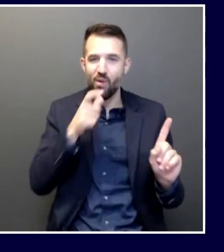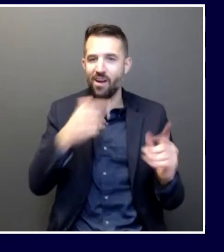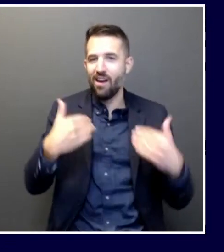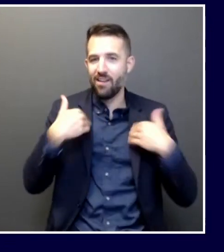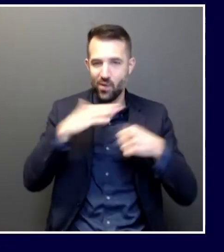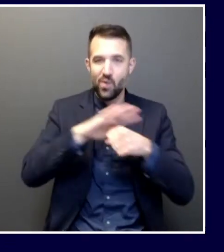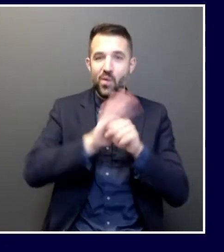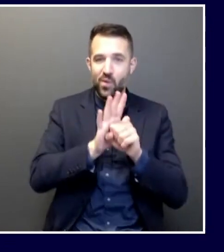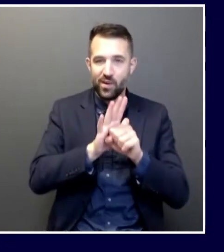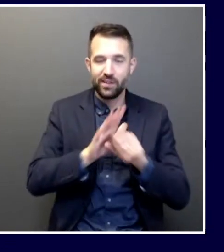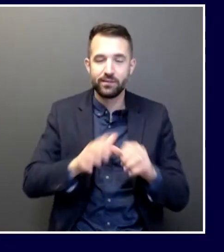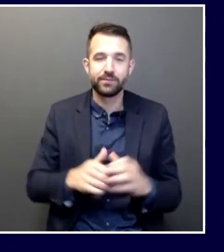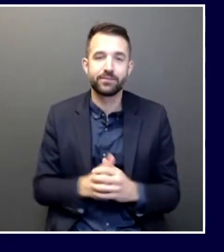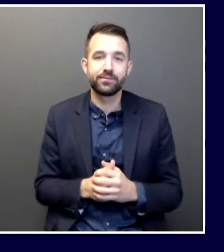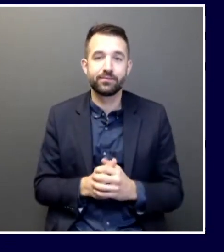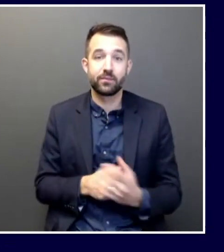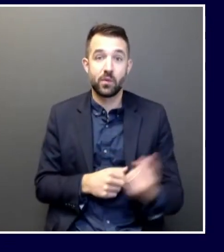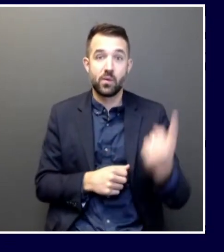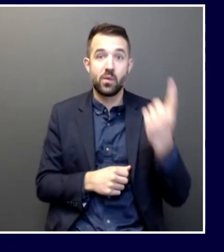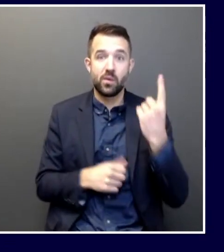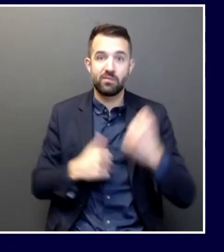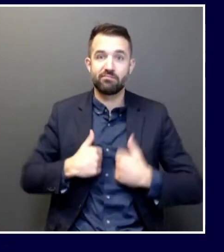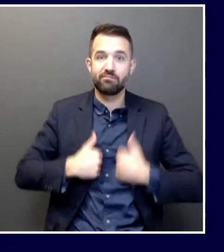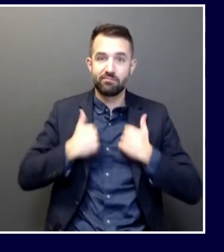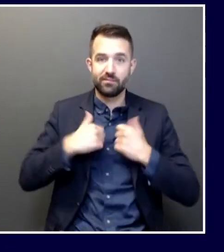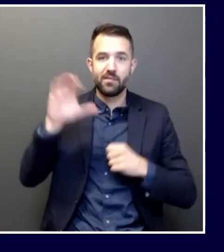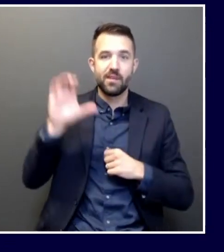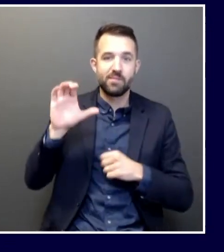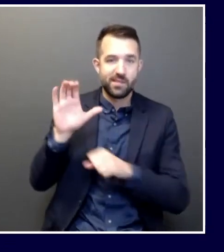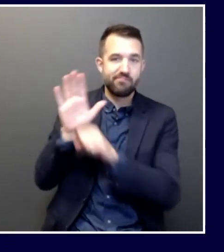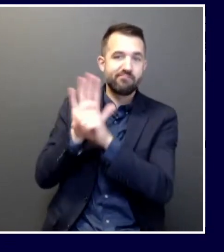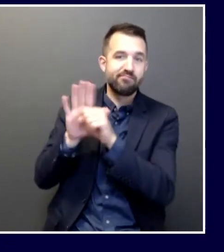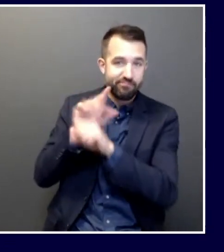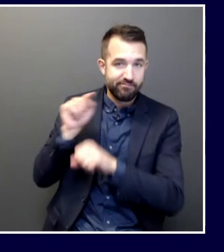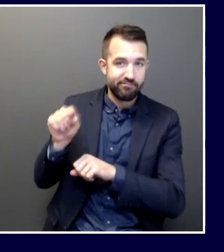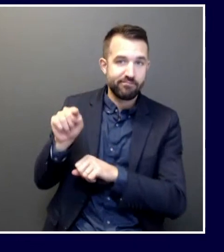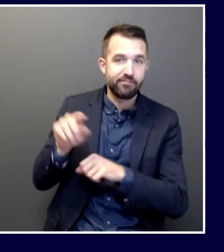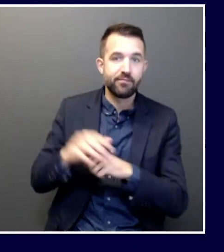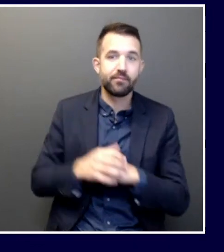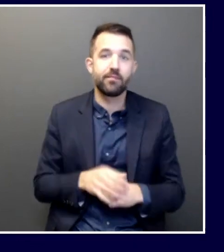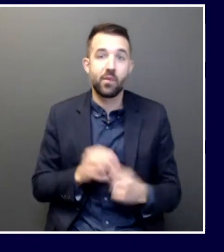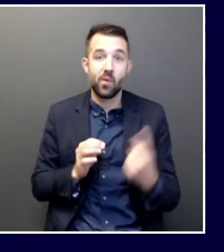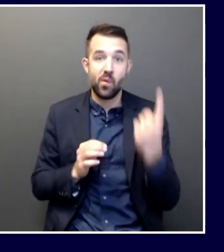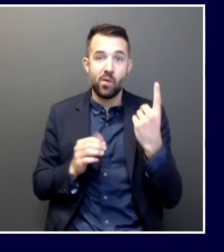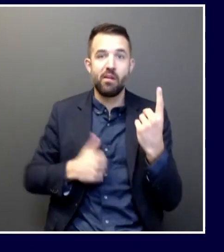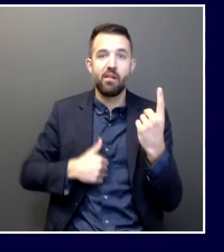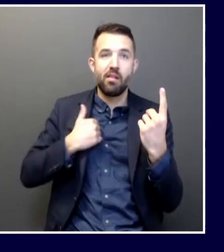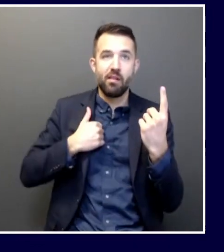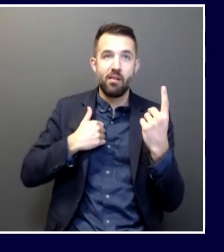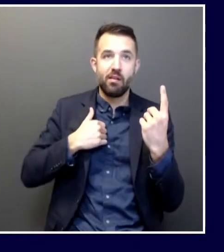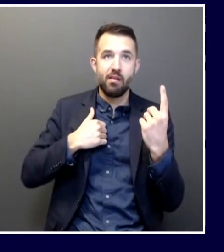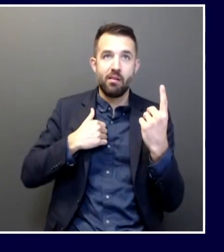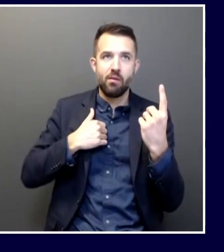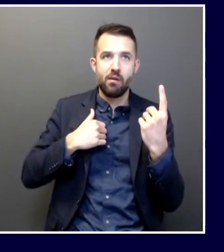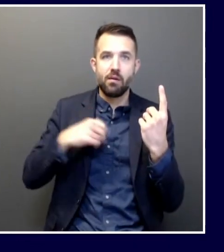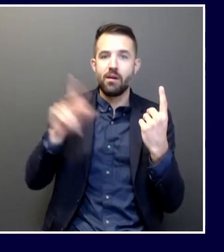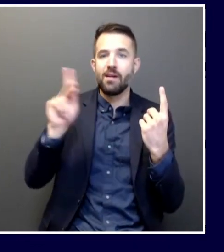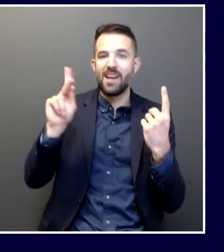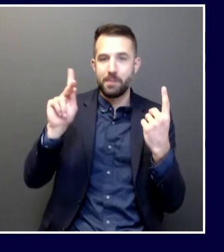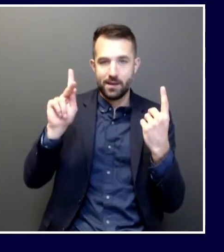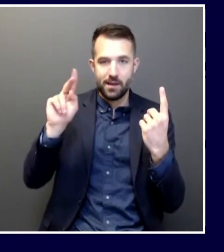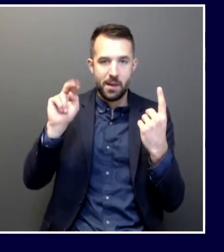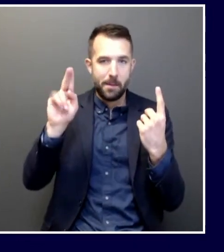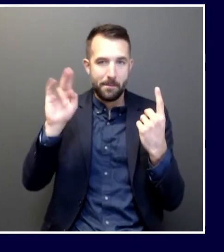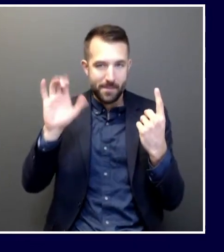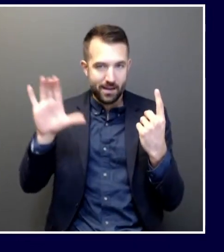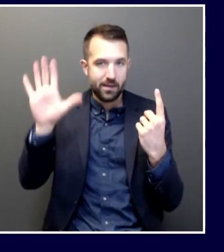those individuals was a resident of Cumberland County, another a resident of Kennebec County, 3 who were residents